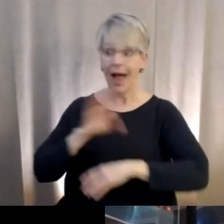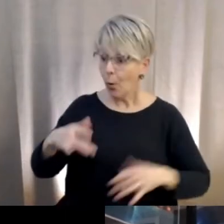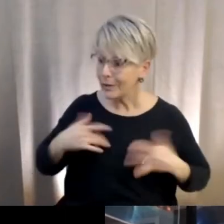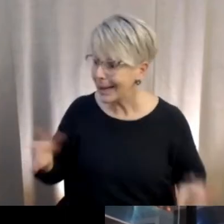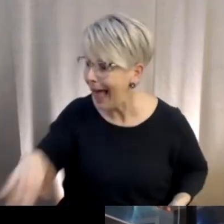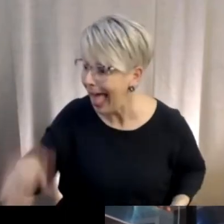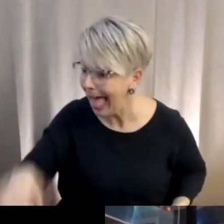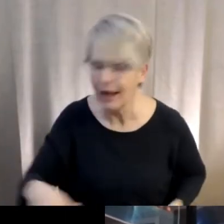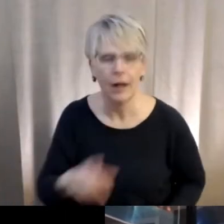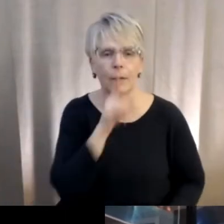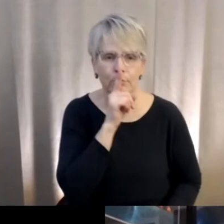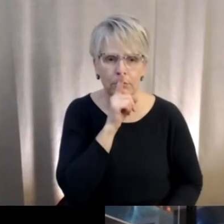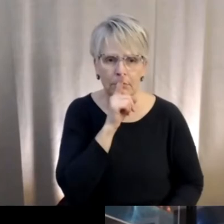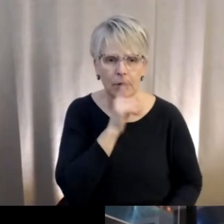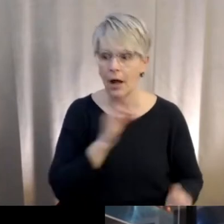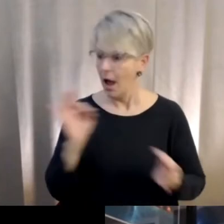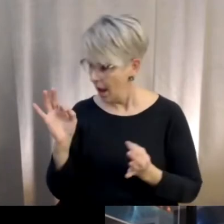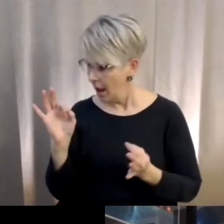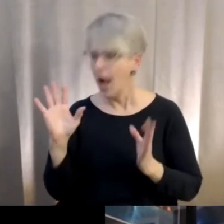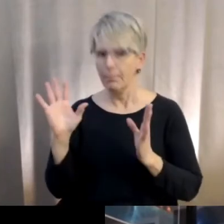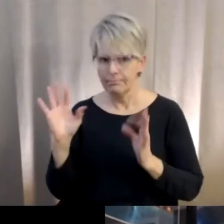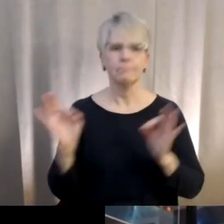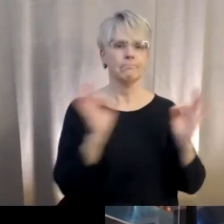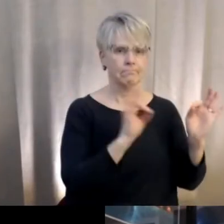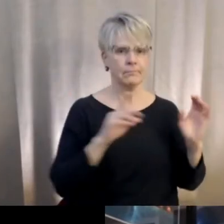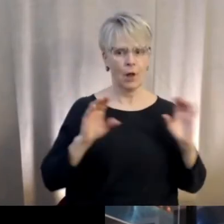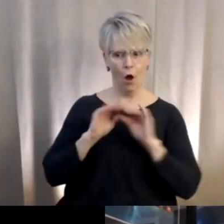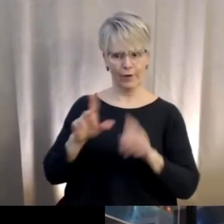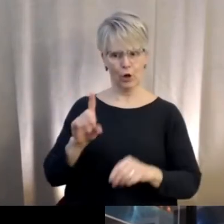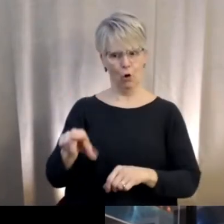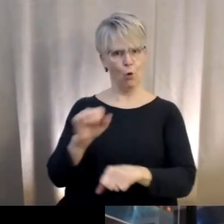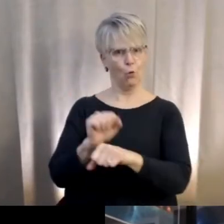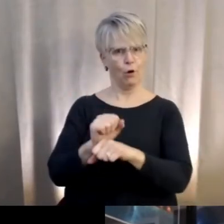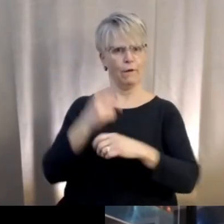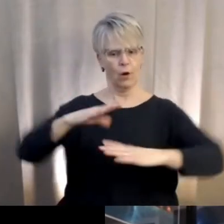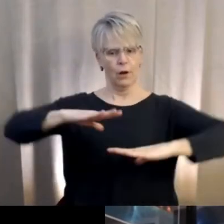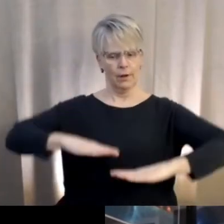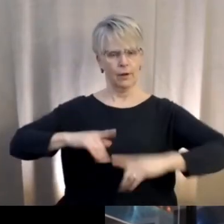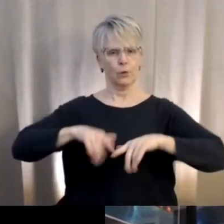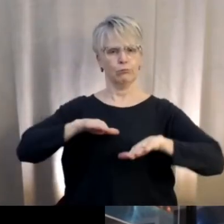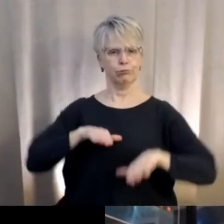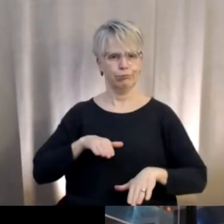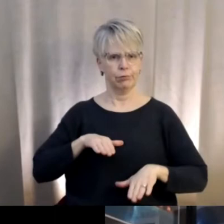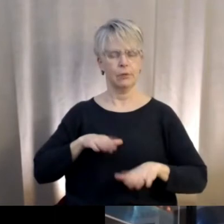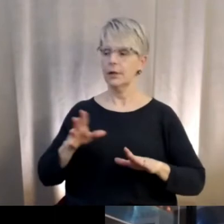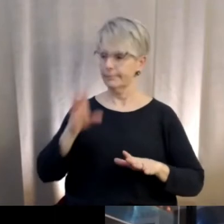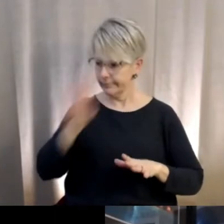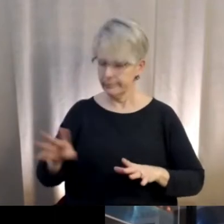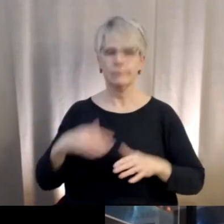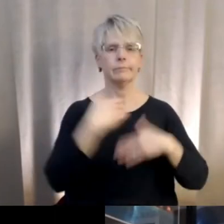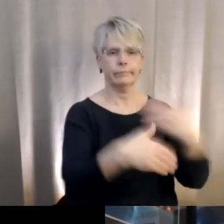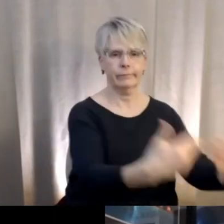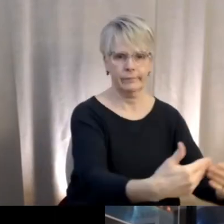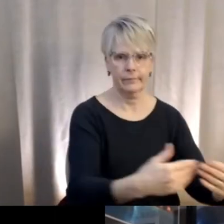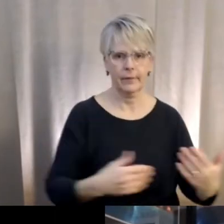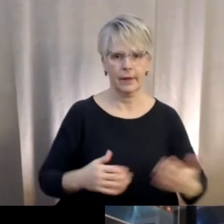ask. Just kind of glance and be like, okay, someone's getting some assistance. Walk on. Because unintentionally, a person